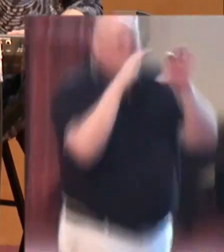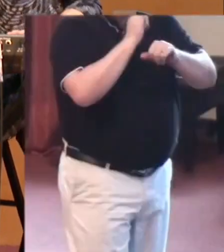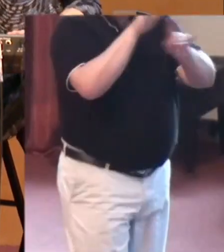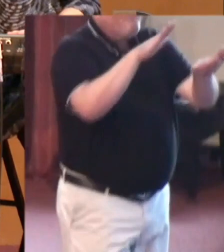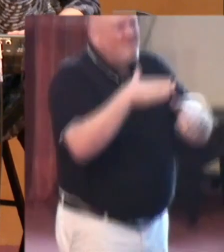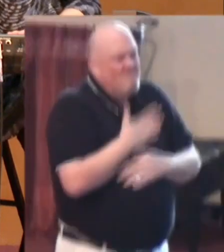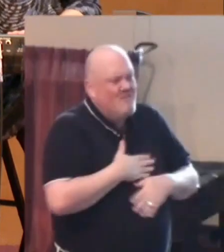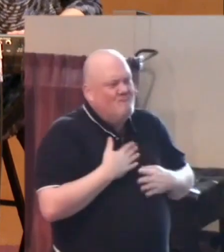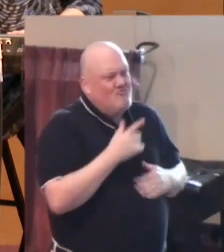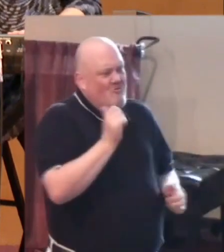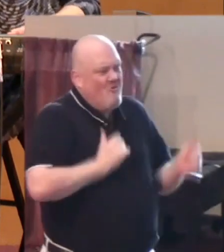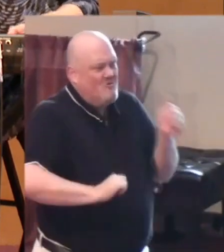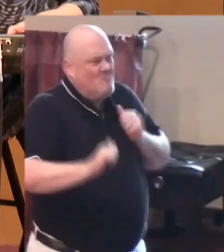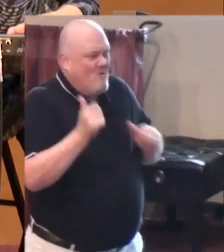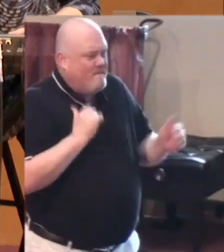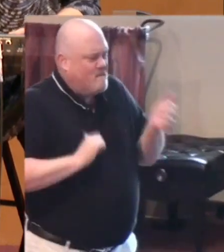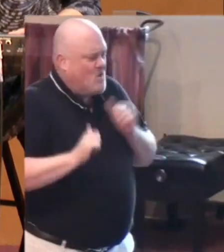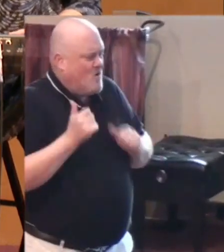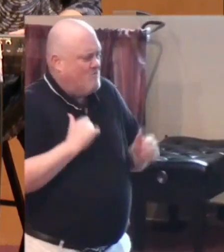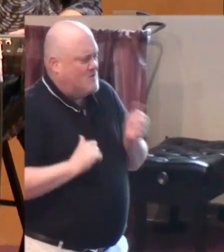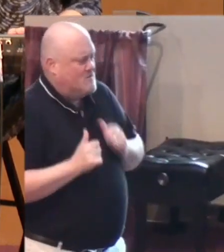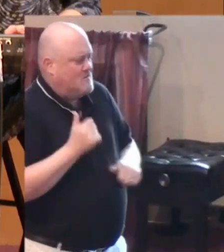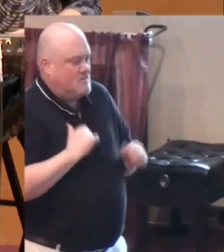Enjoy the show.